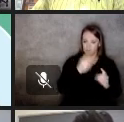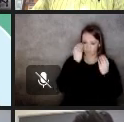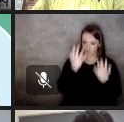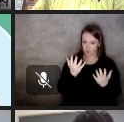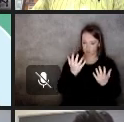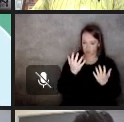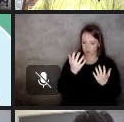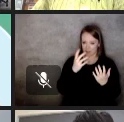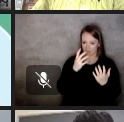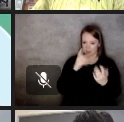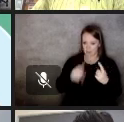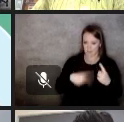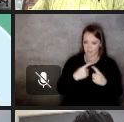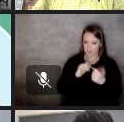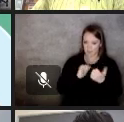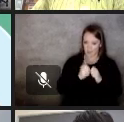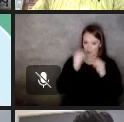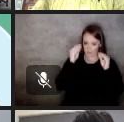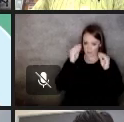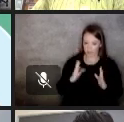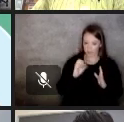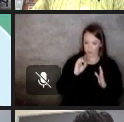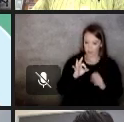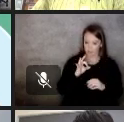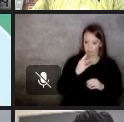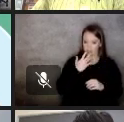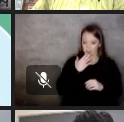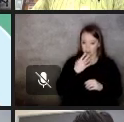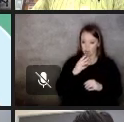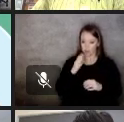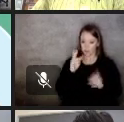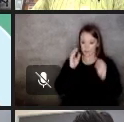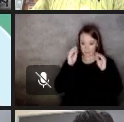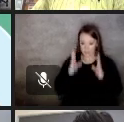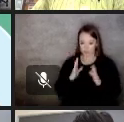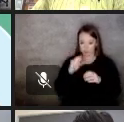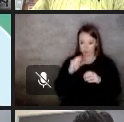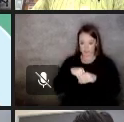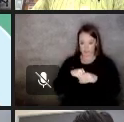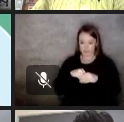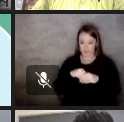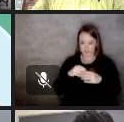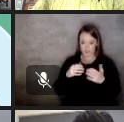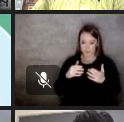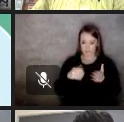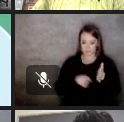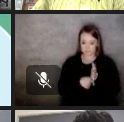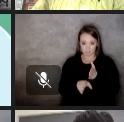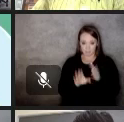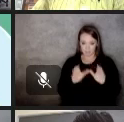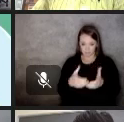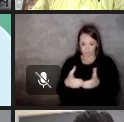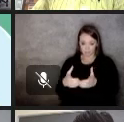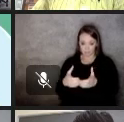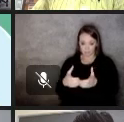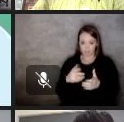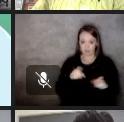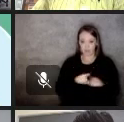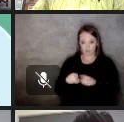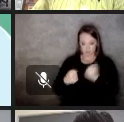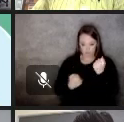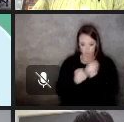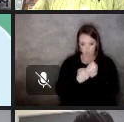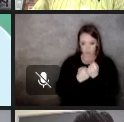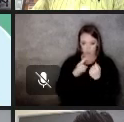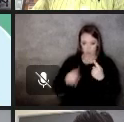of color and teachers who belong to marginalized populations are also supported. Because when we look at something like improve the response to student